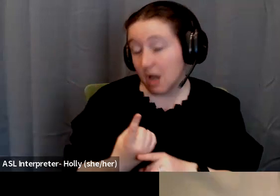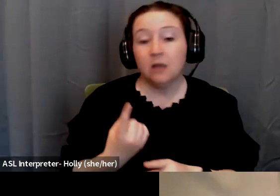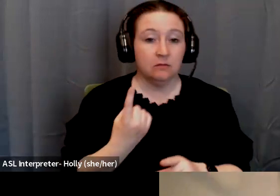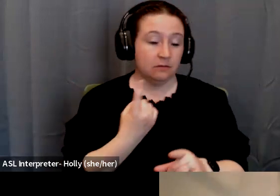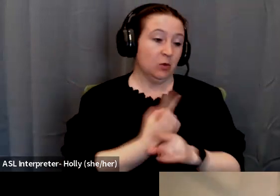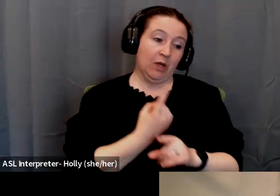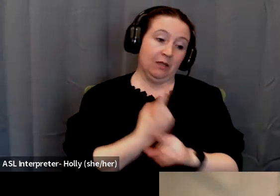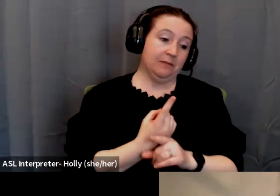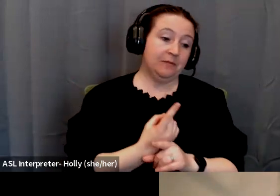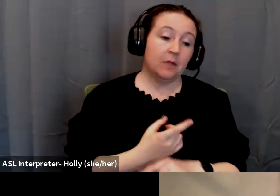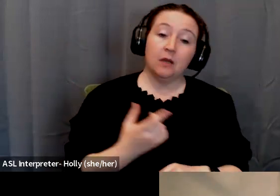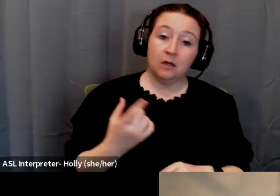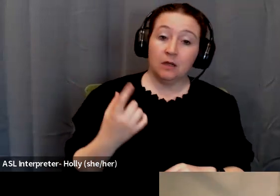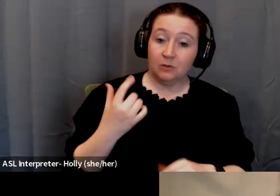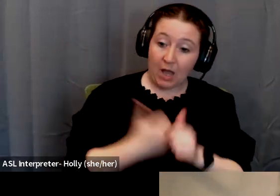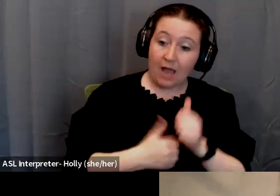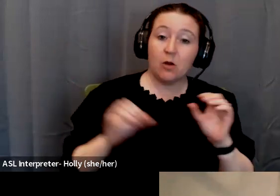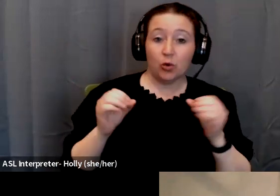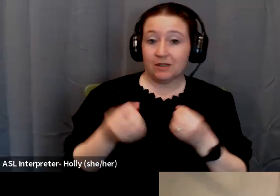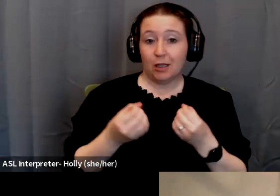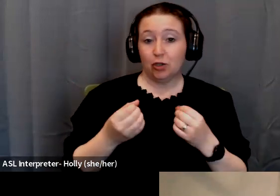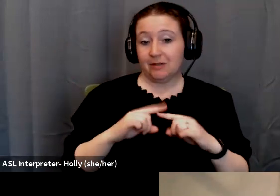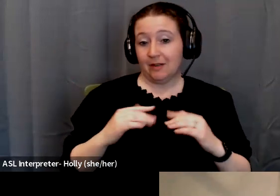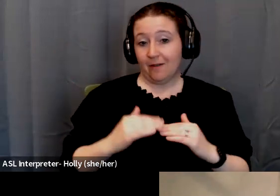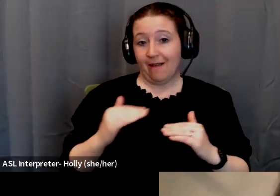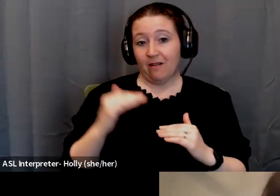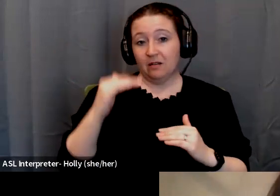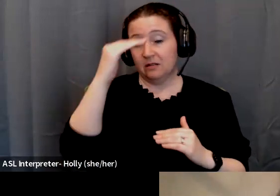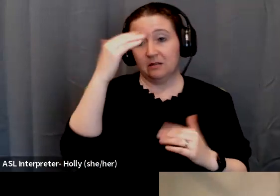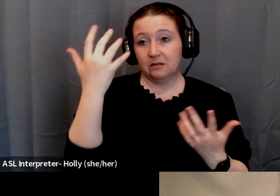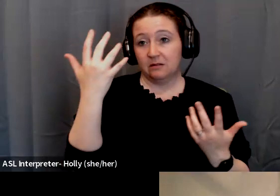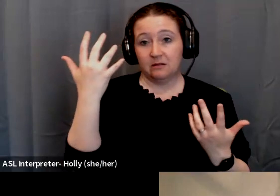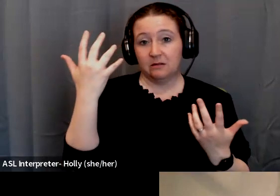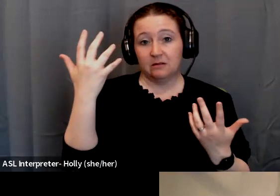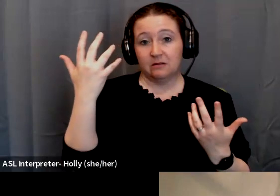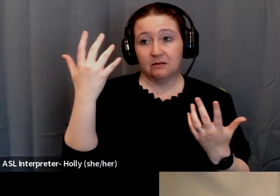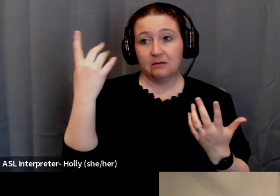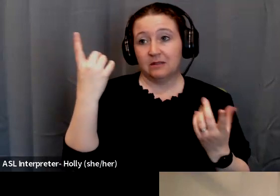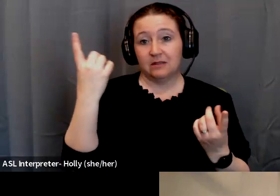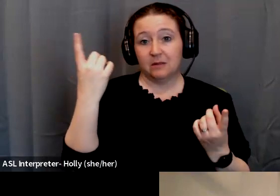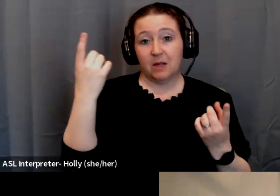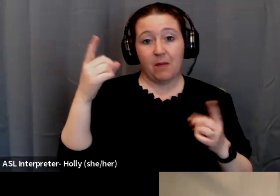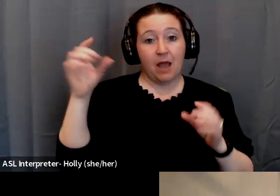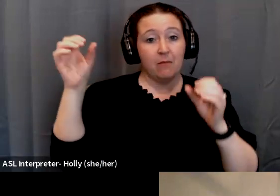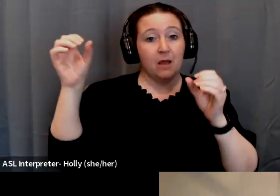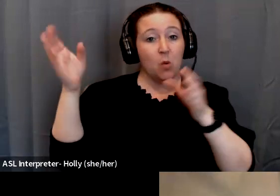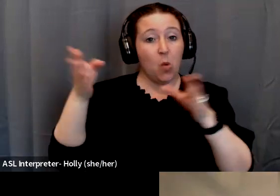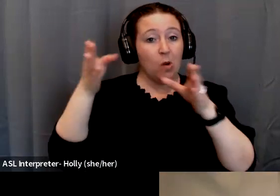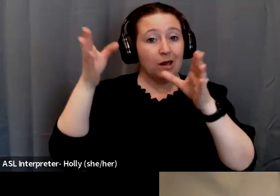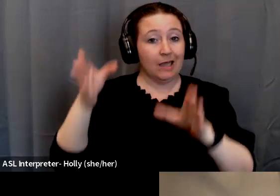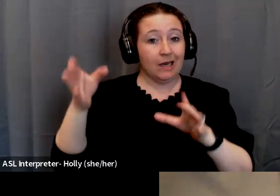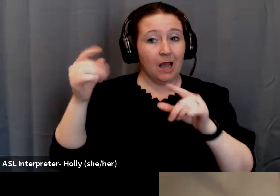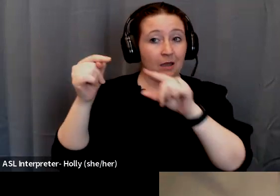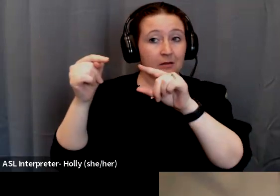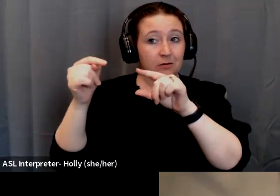every organization, there's things at various levels that the organizers don't always know of, which is why the rules